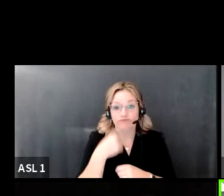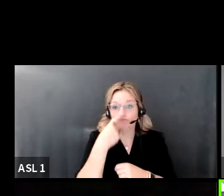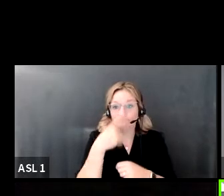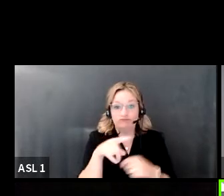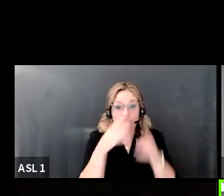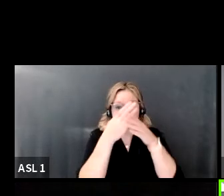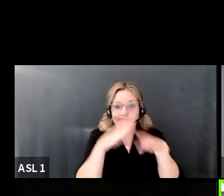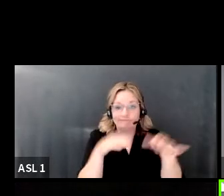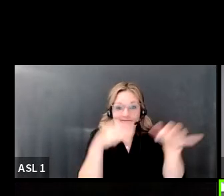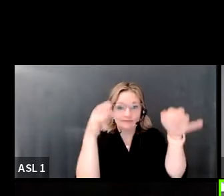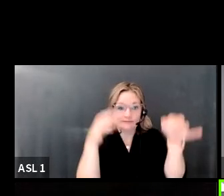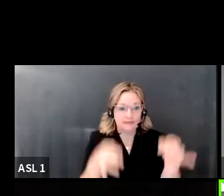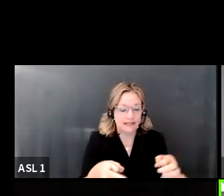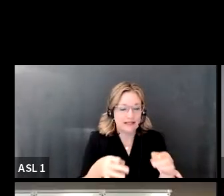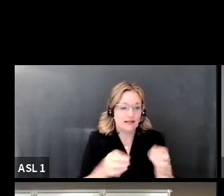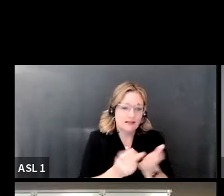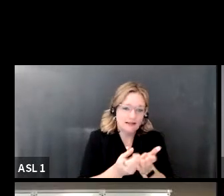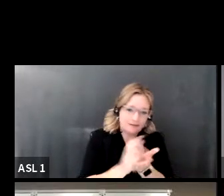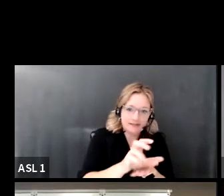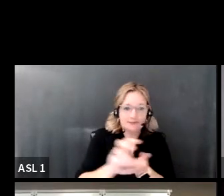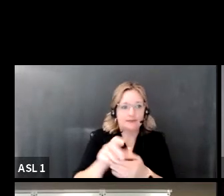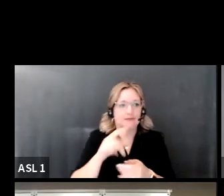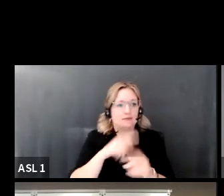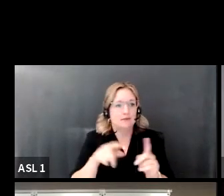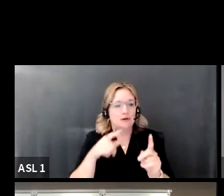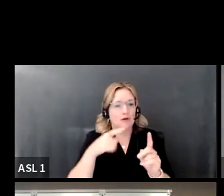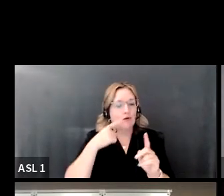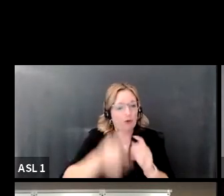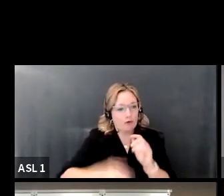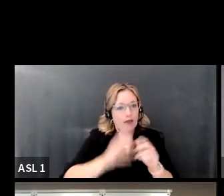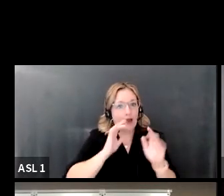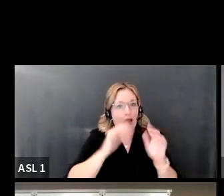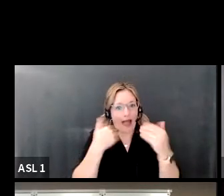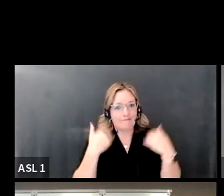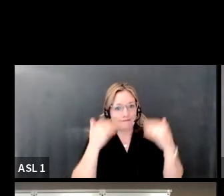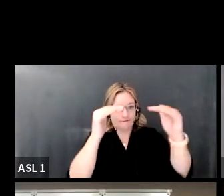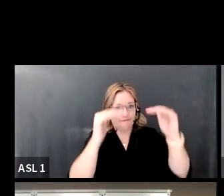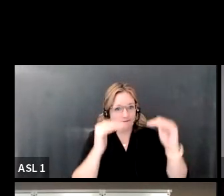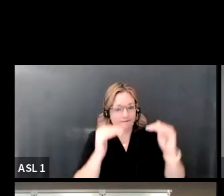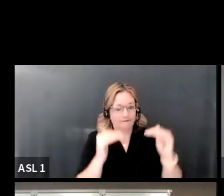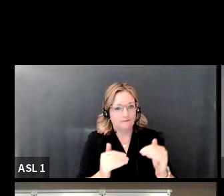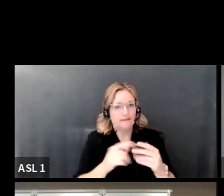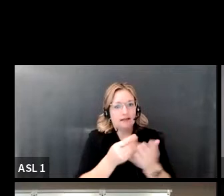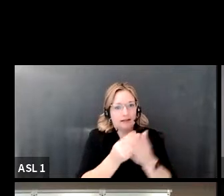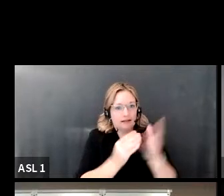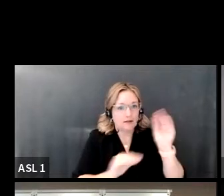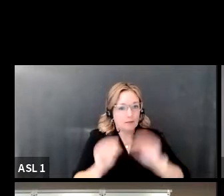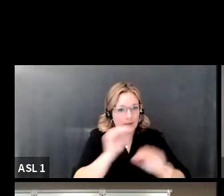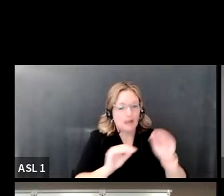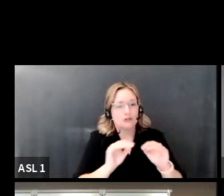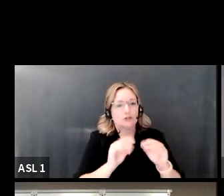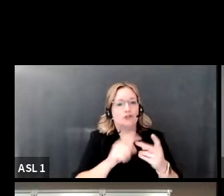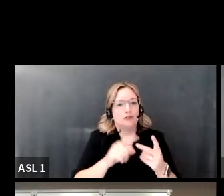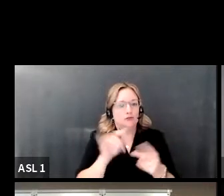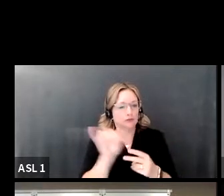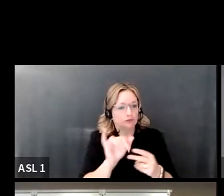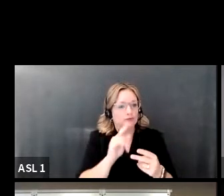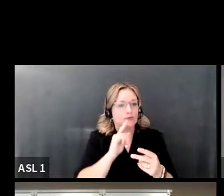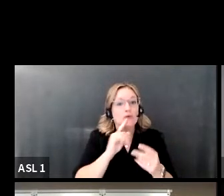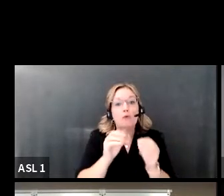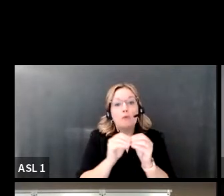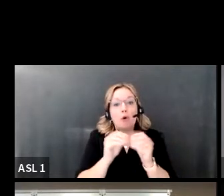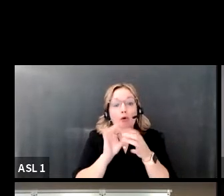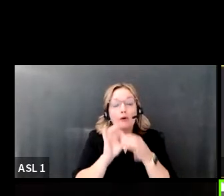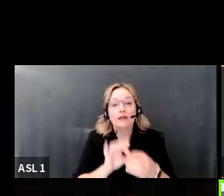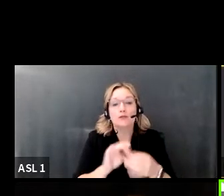of those investment areas for you but they are well laid out in the actual budget itself and if you need additional reason information around the business